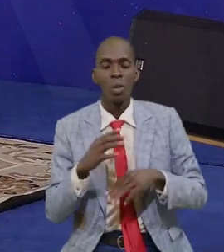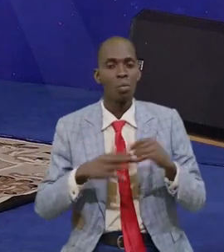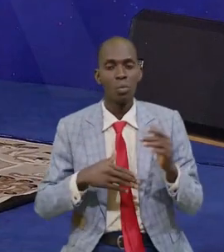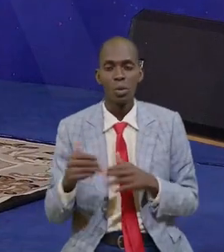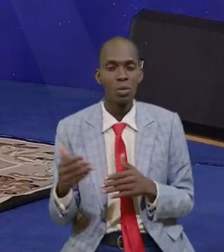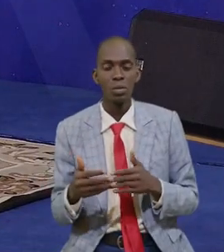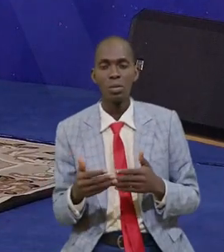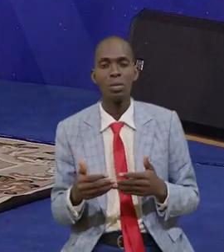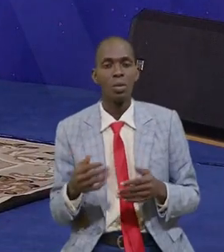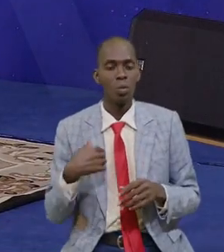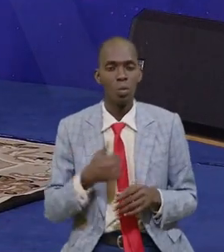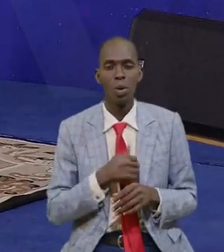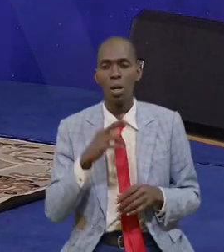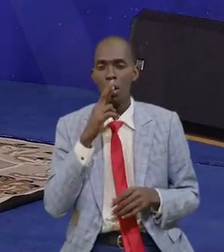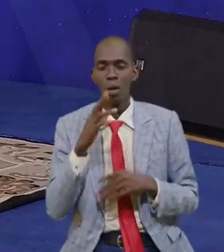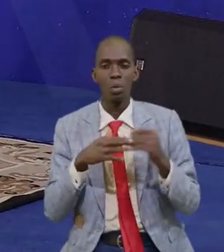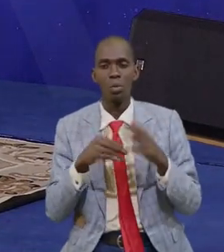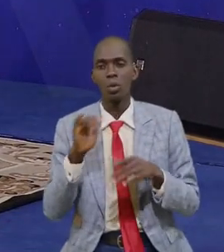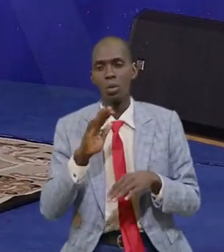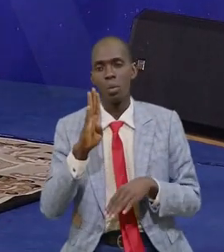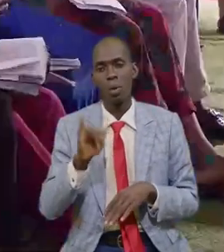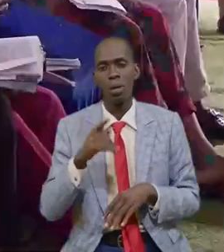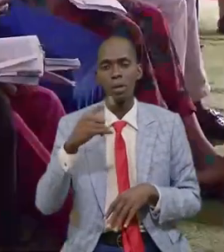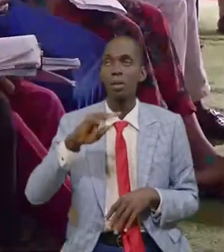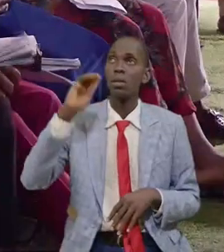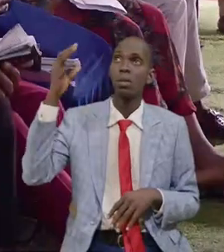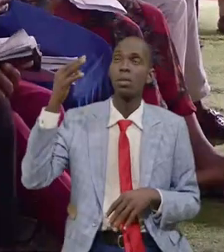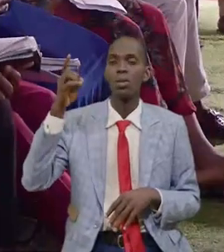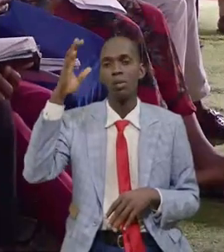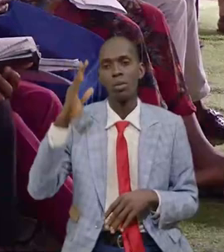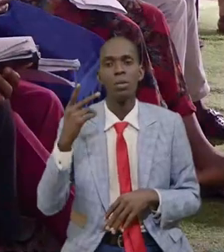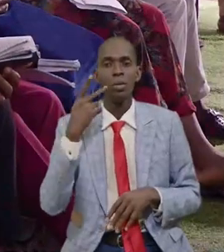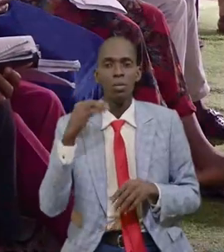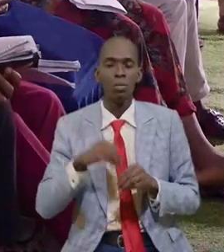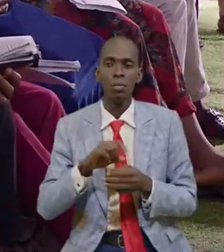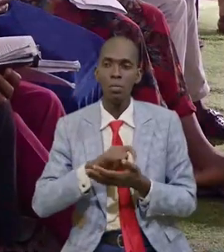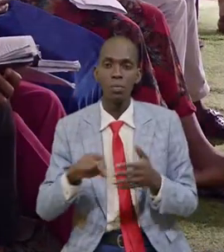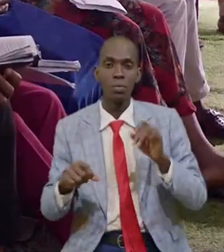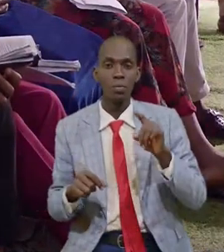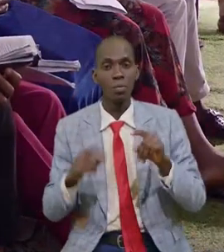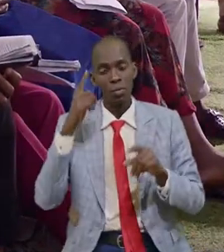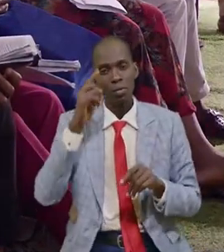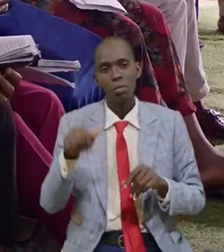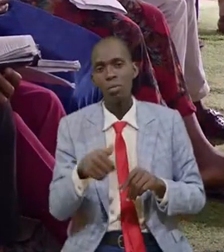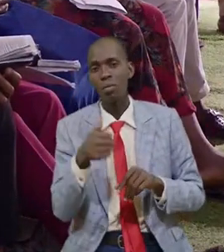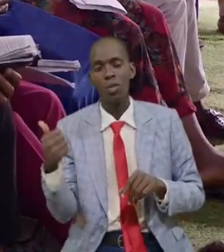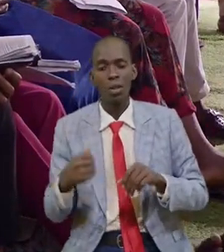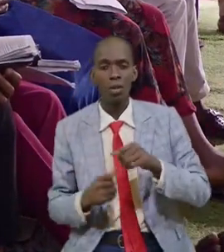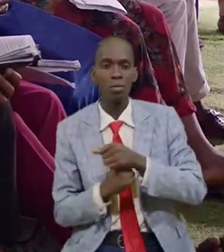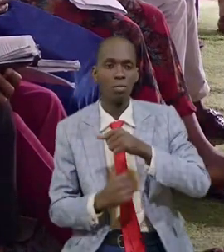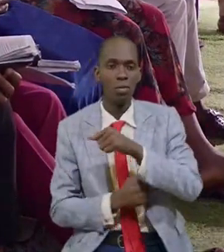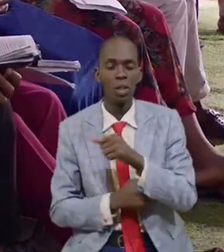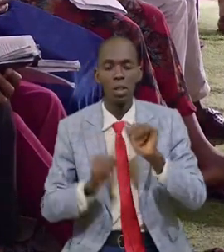building by the grace of God. Look at verse 11. In verse 11, for the foundation can no man lay